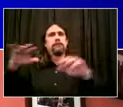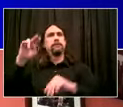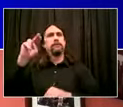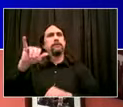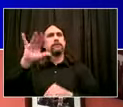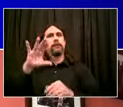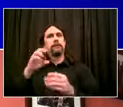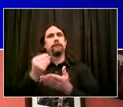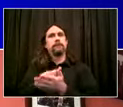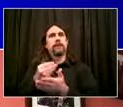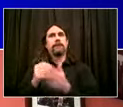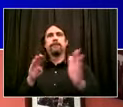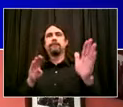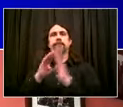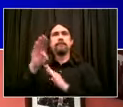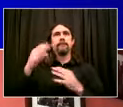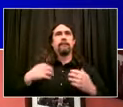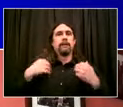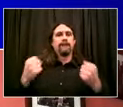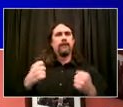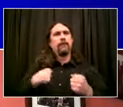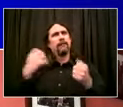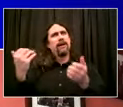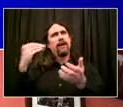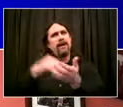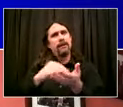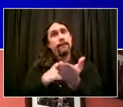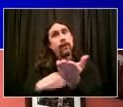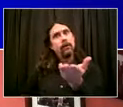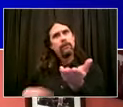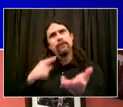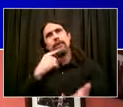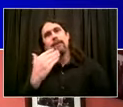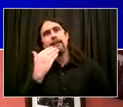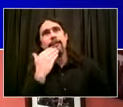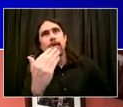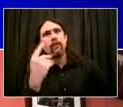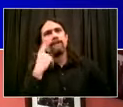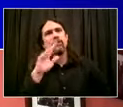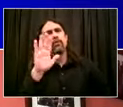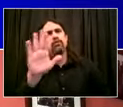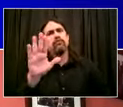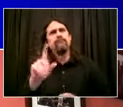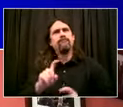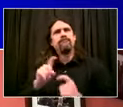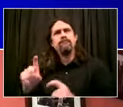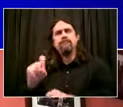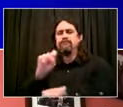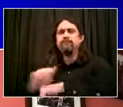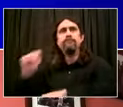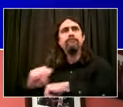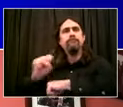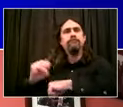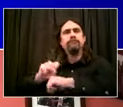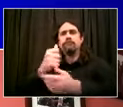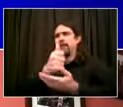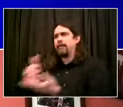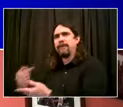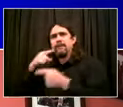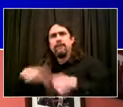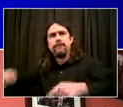Mayor. Your tenacity is getting us a step closer to getting where we need to be. Thank you so much, Congressman. I want to just